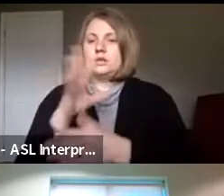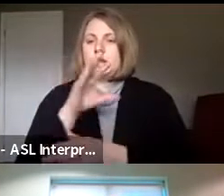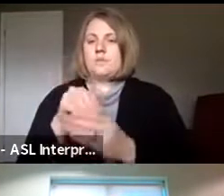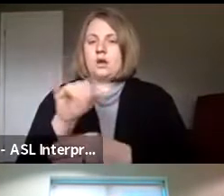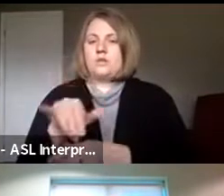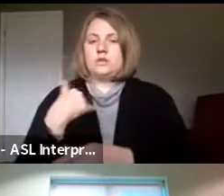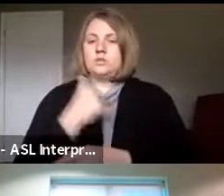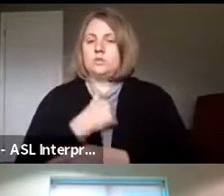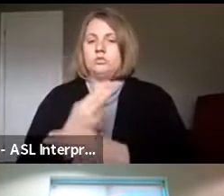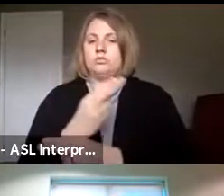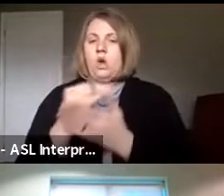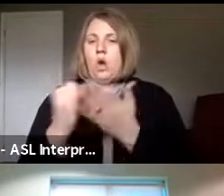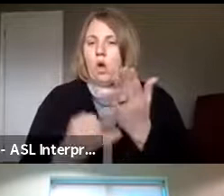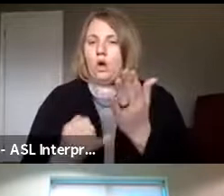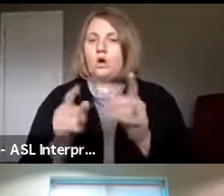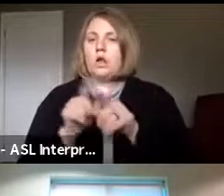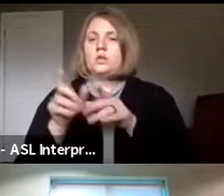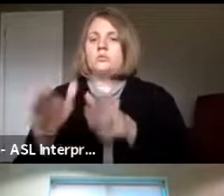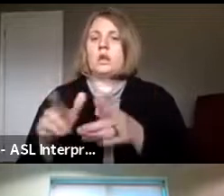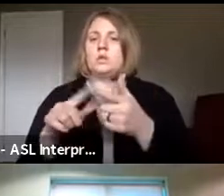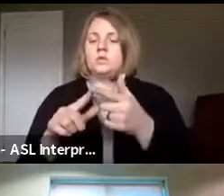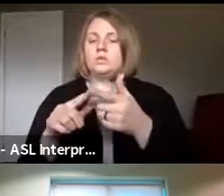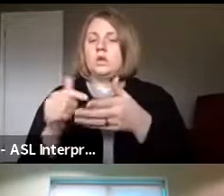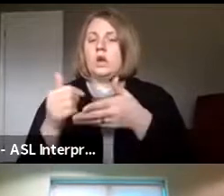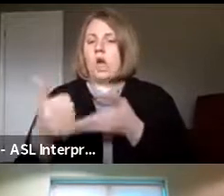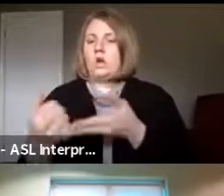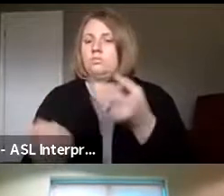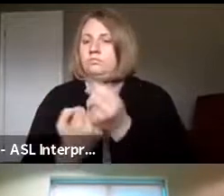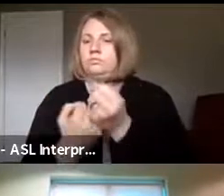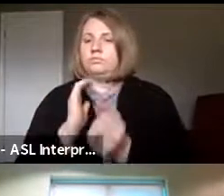So we use our art techniques as ways to leverage whatever